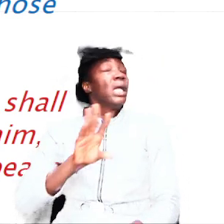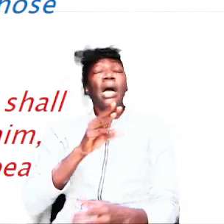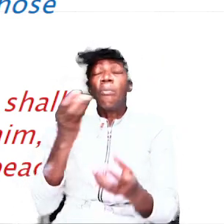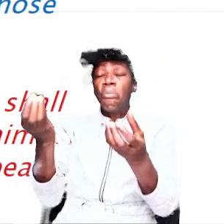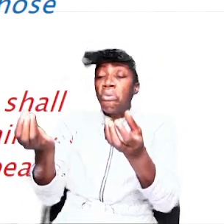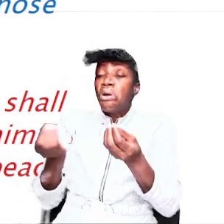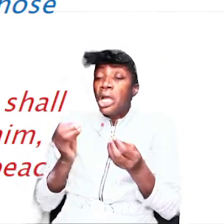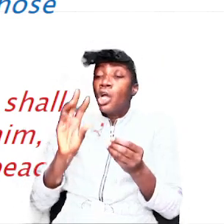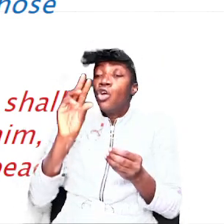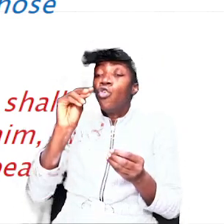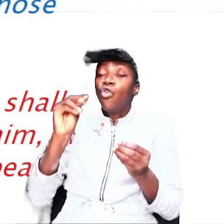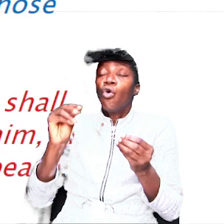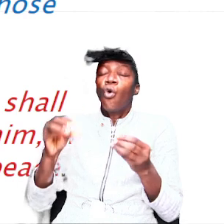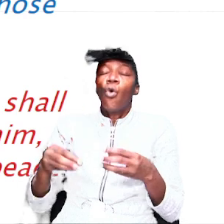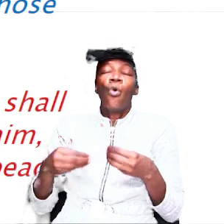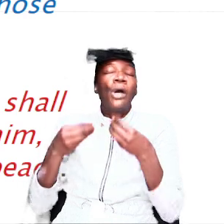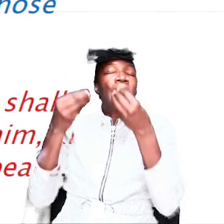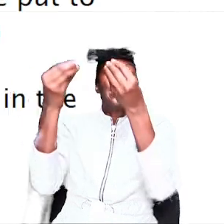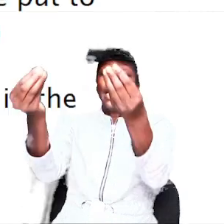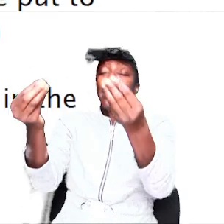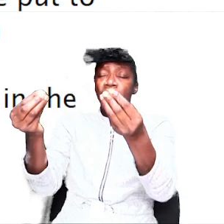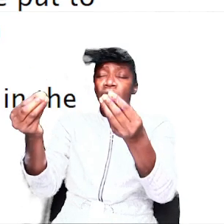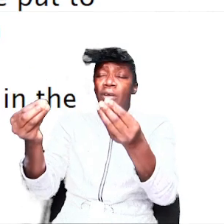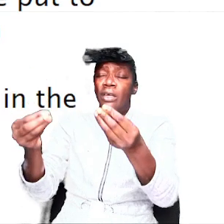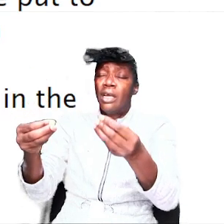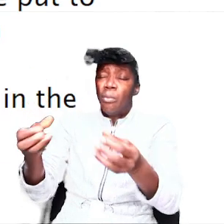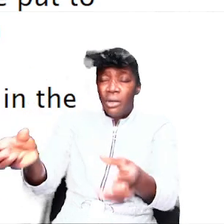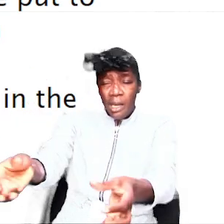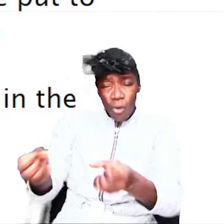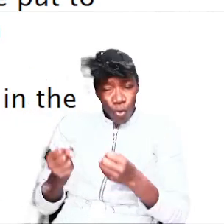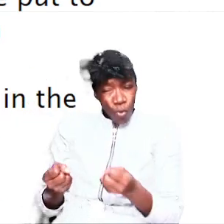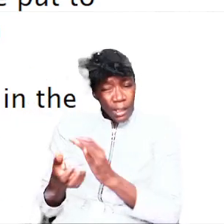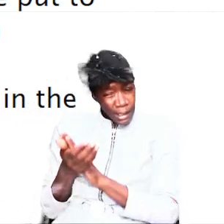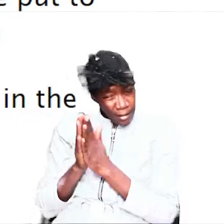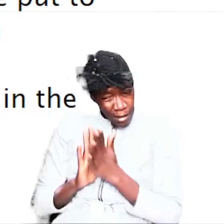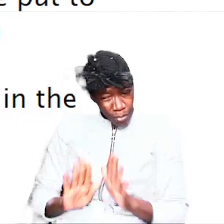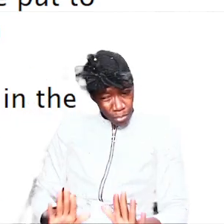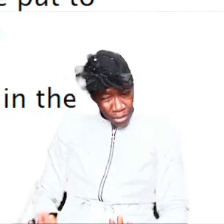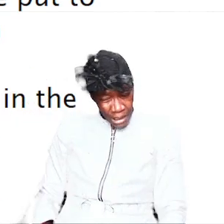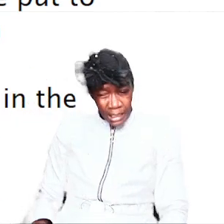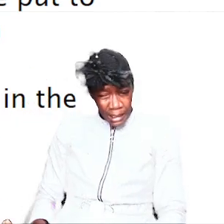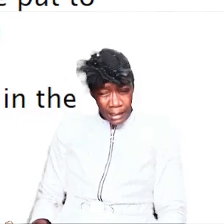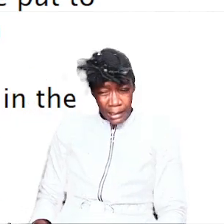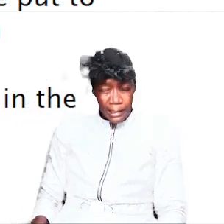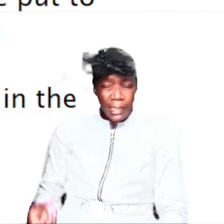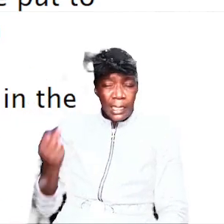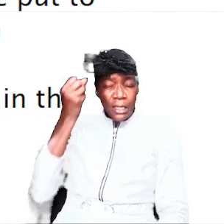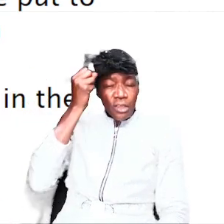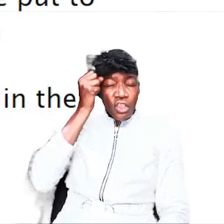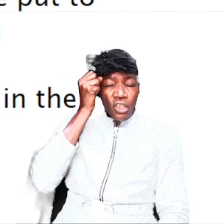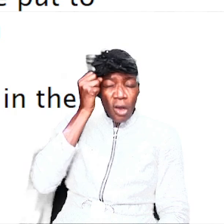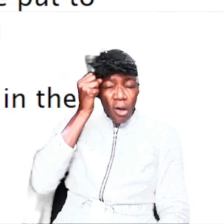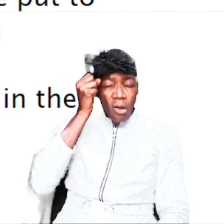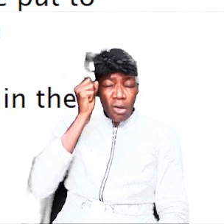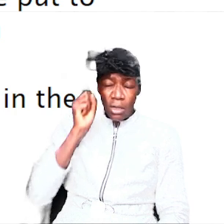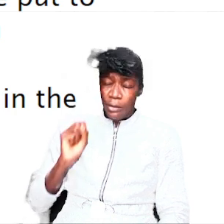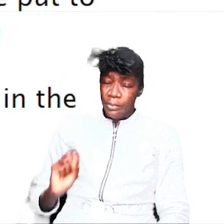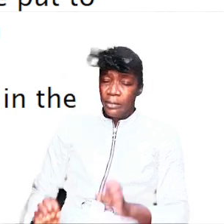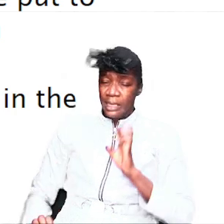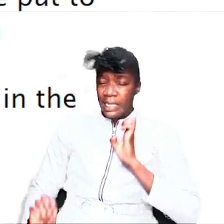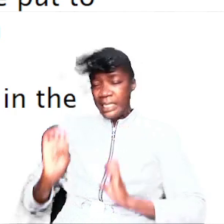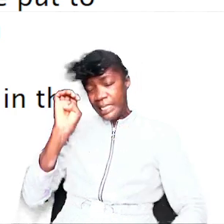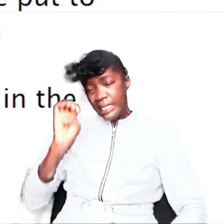held his peace. And this showed that Saul was able to exercise